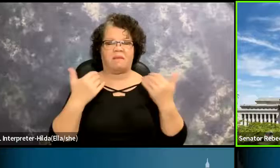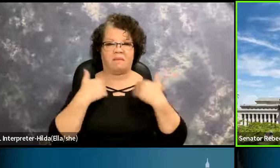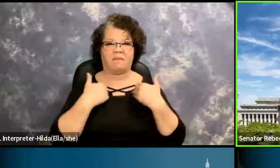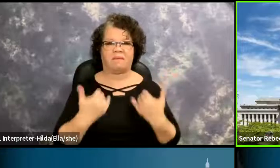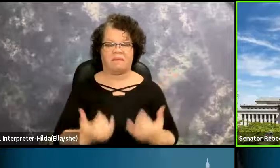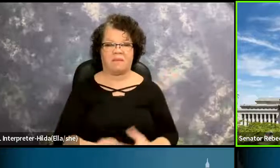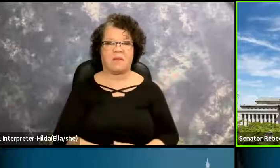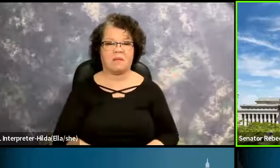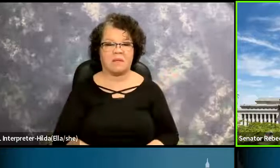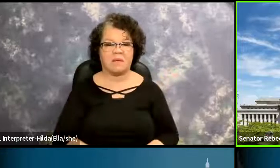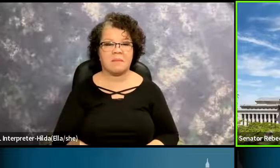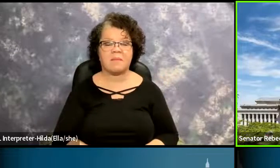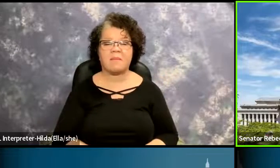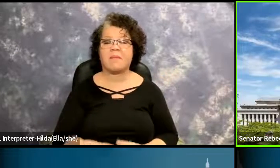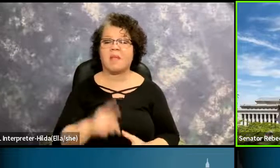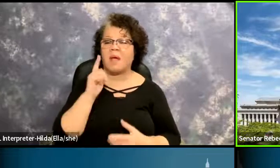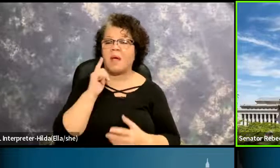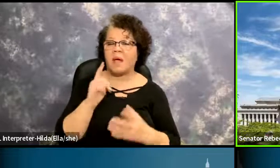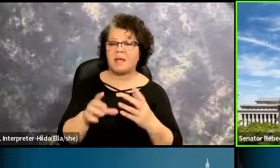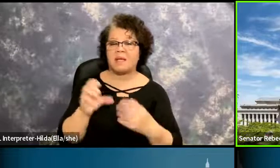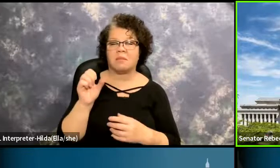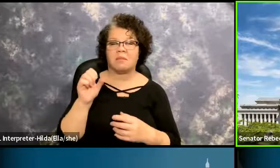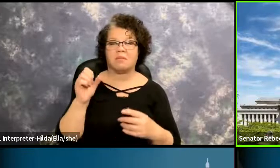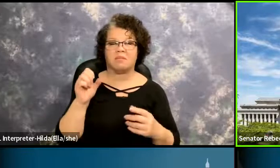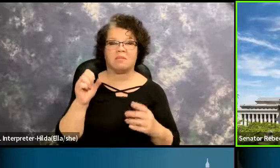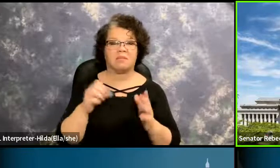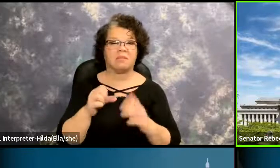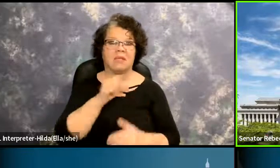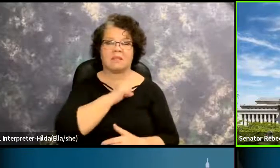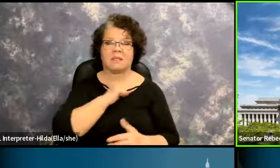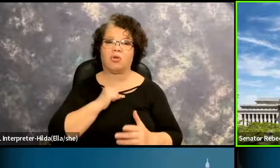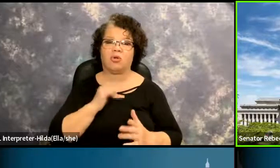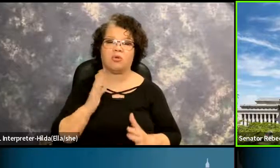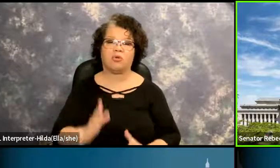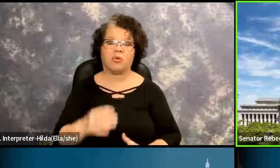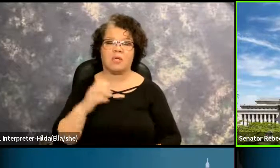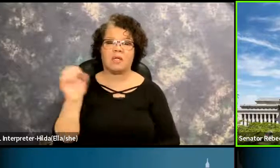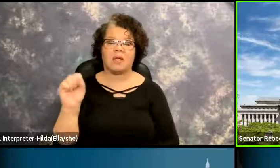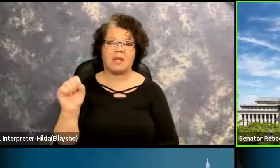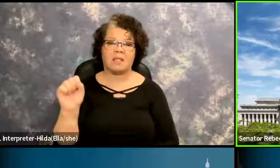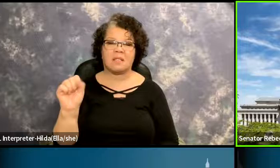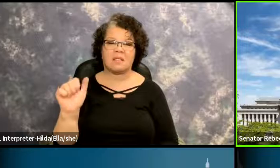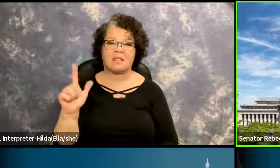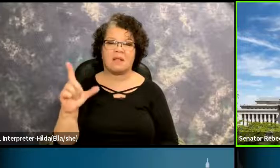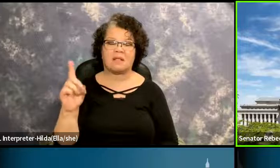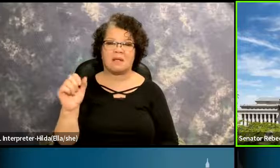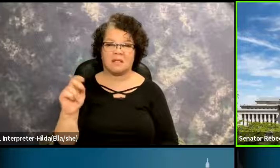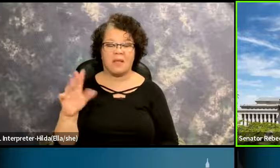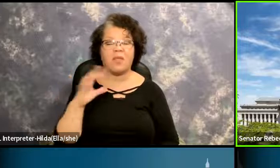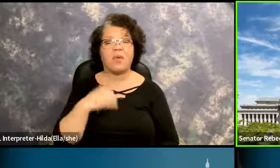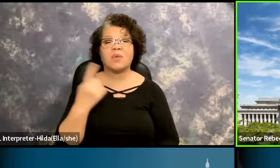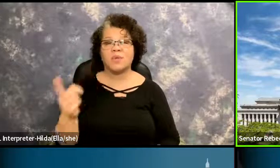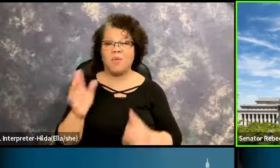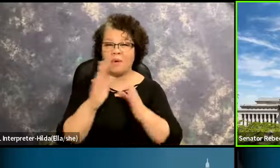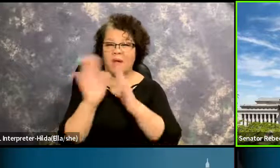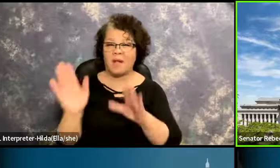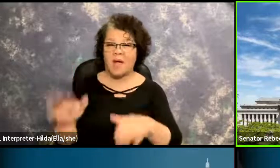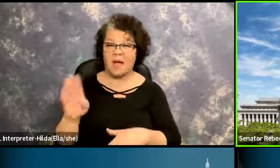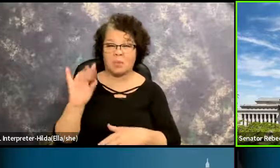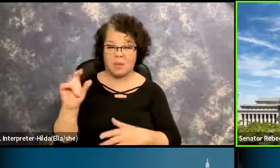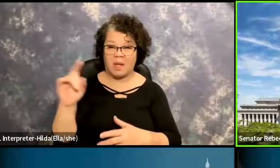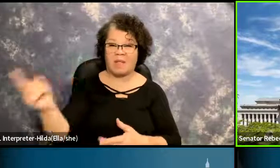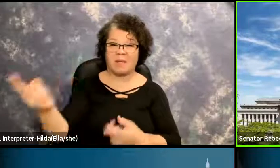Yeah, and I'll just say, there's good house bills coming over that I'm very excited for, supporting